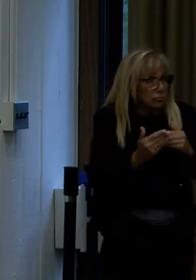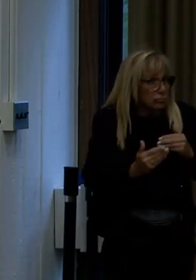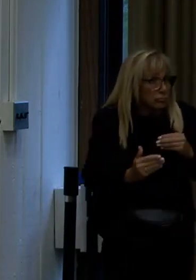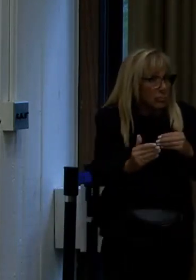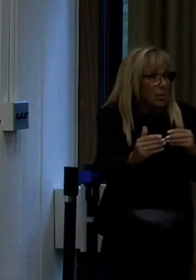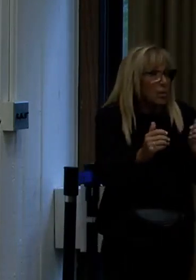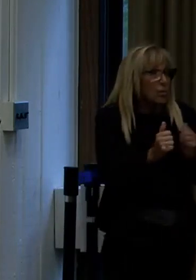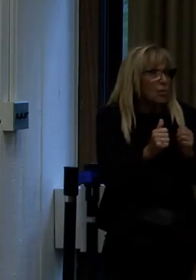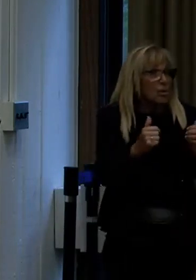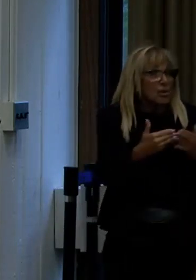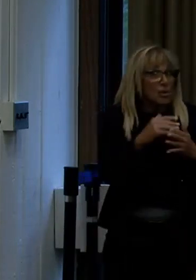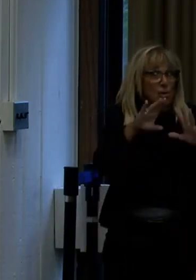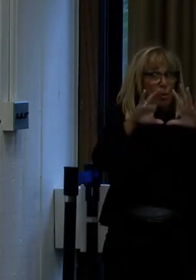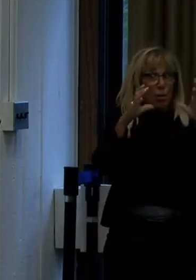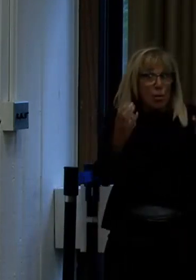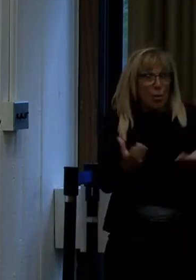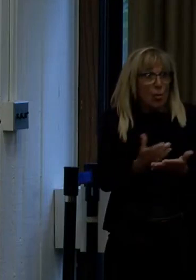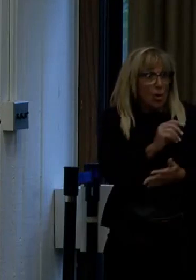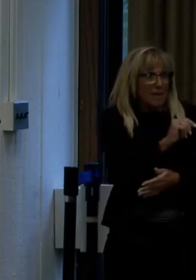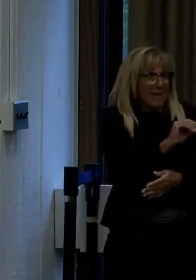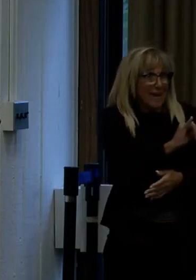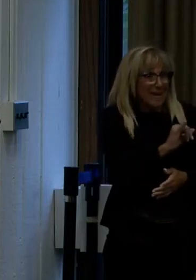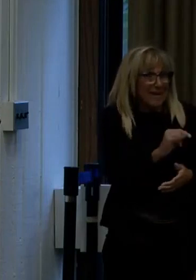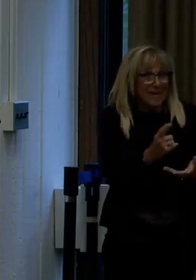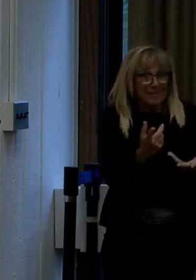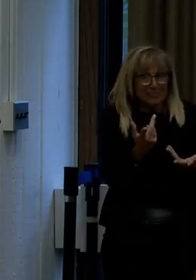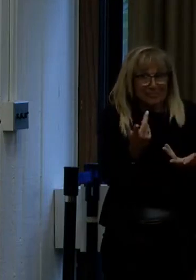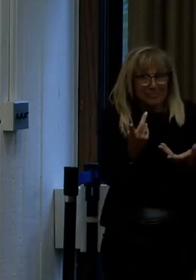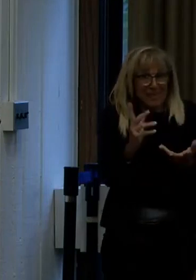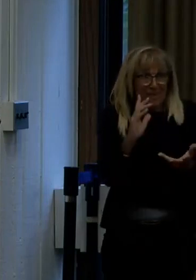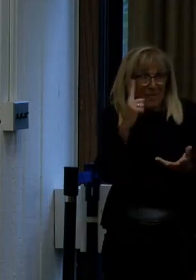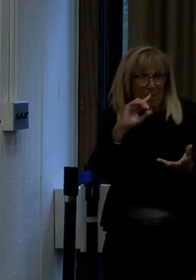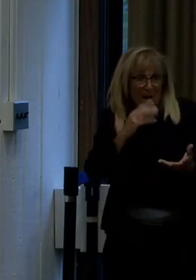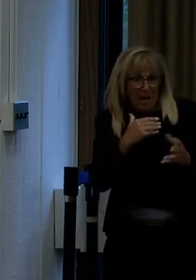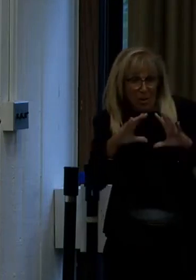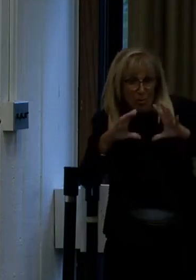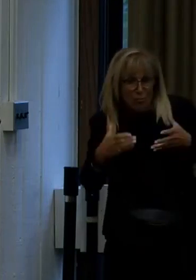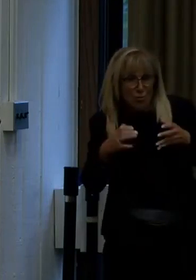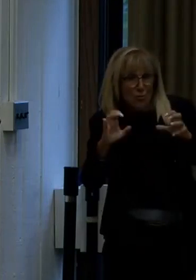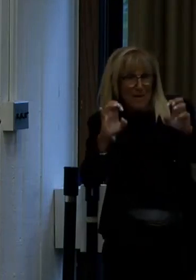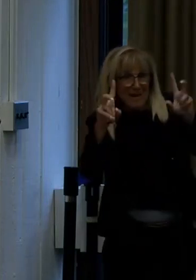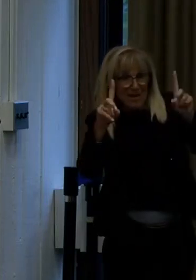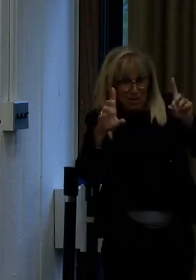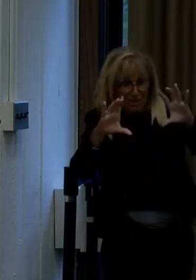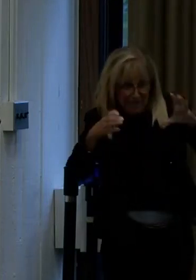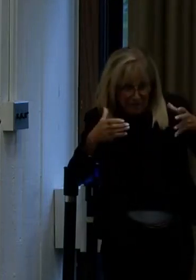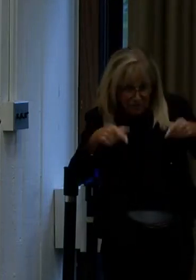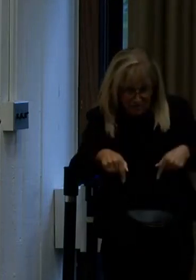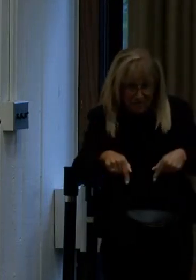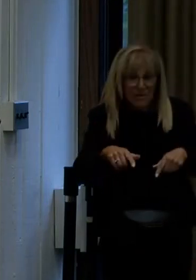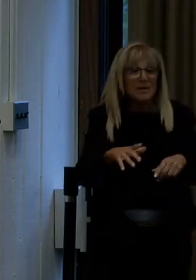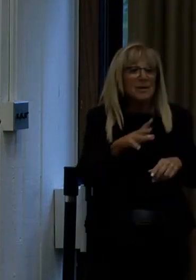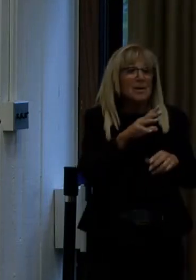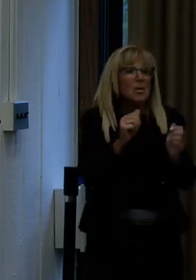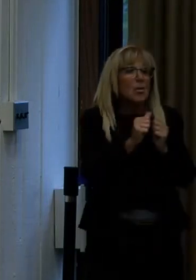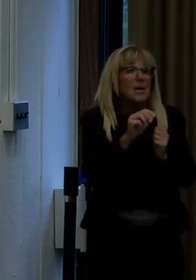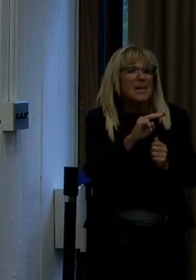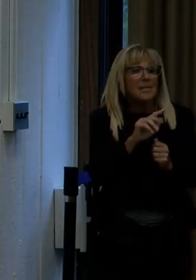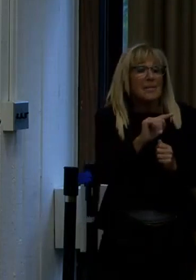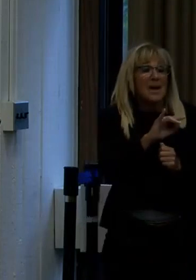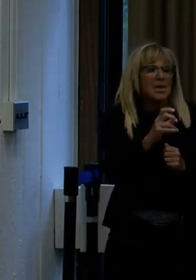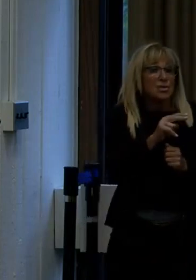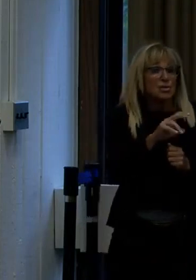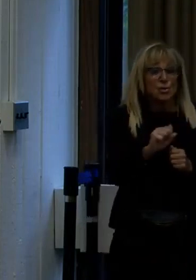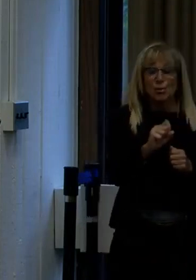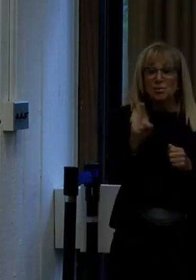with artificial intelligence as educators. One of the first things that I did was with Matt Jones, editing service,